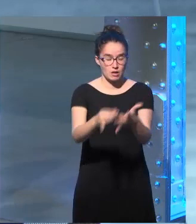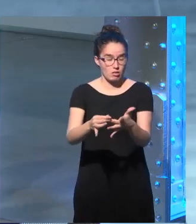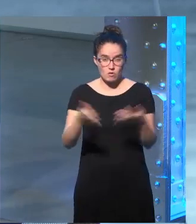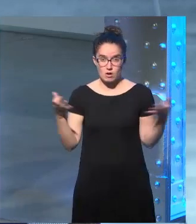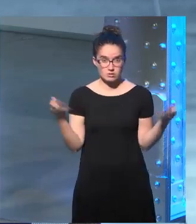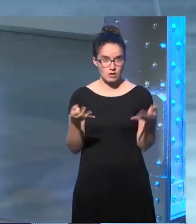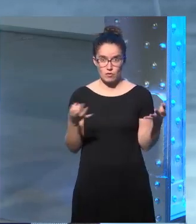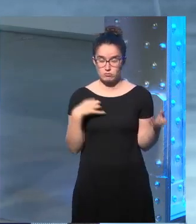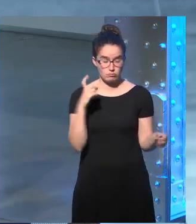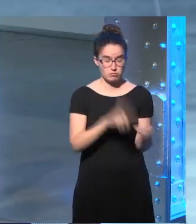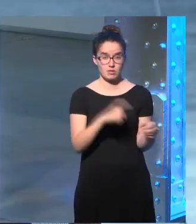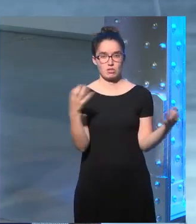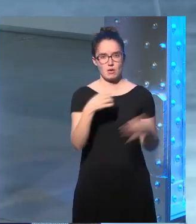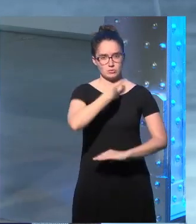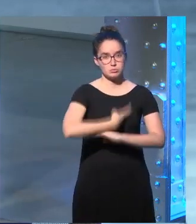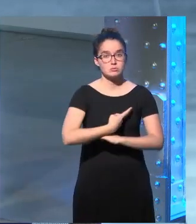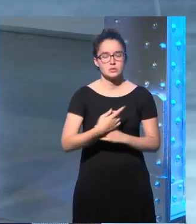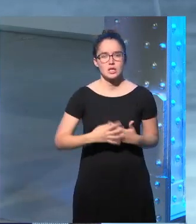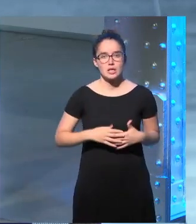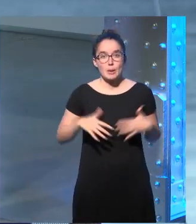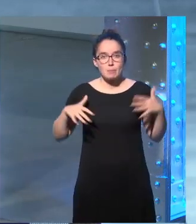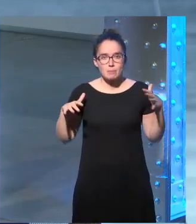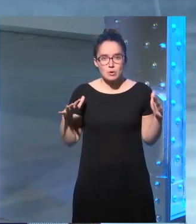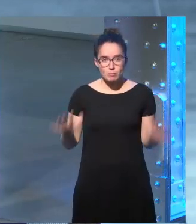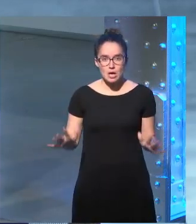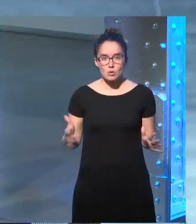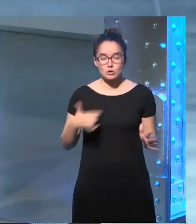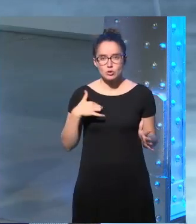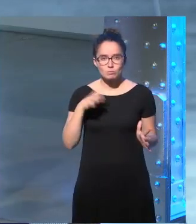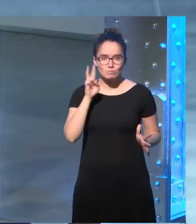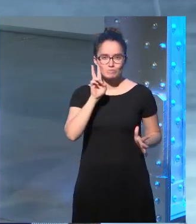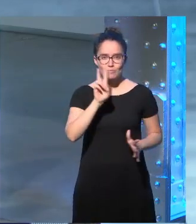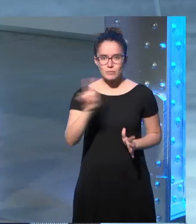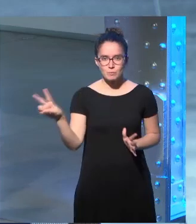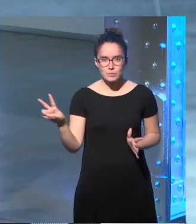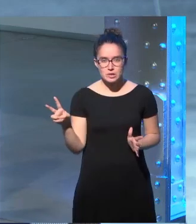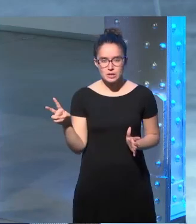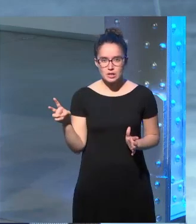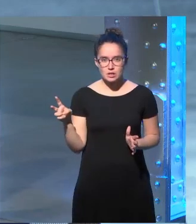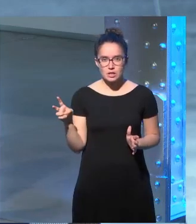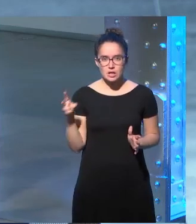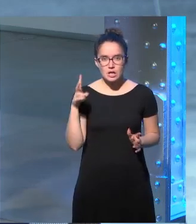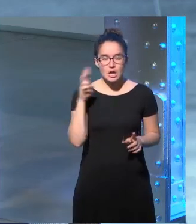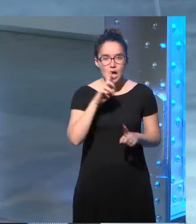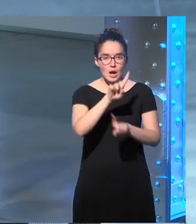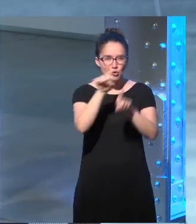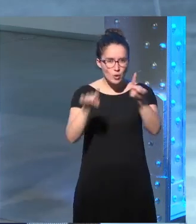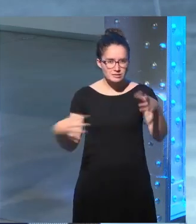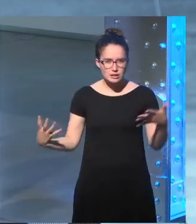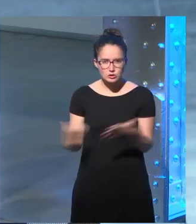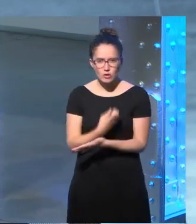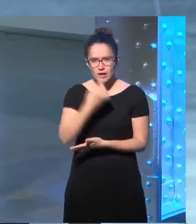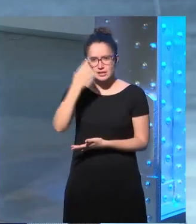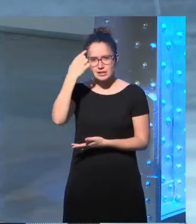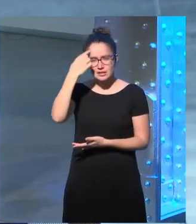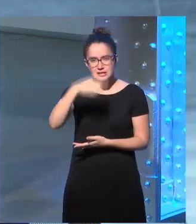quarter, and so I can prevent it, really. I think that they are doing a good job there. But when I look at